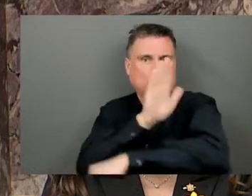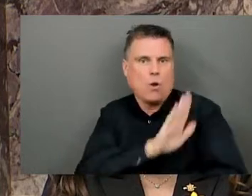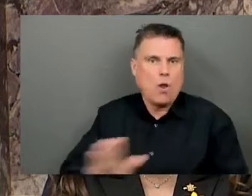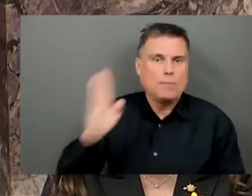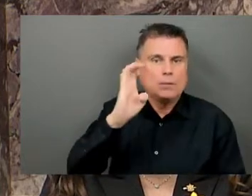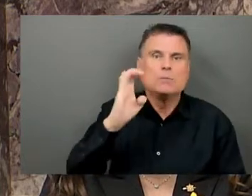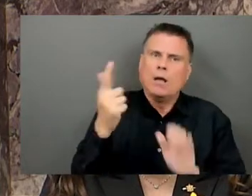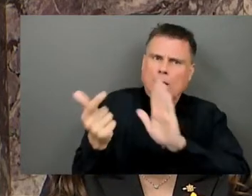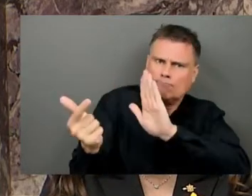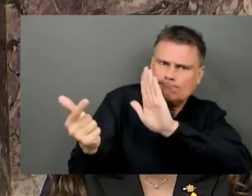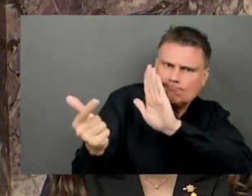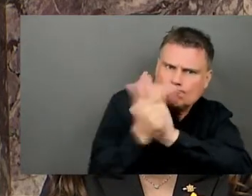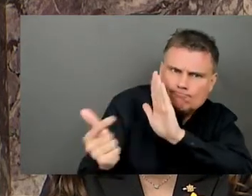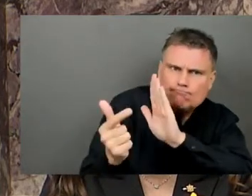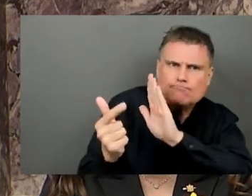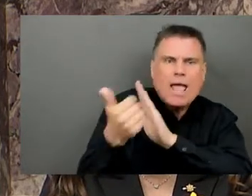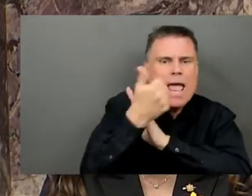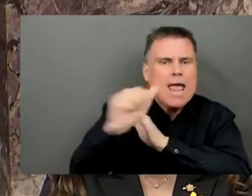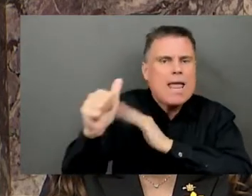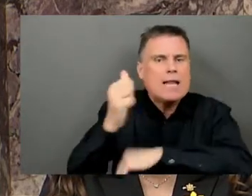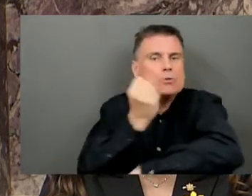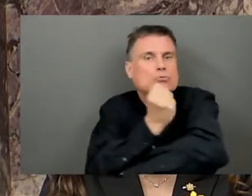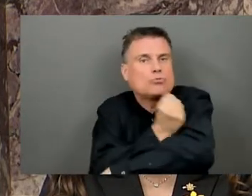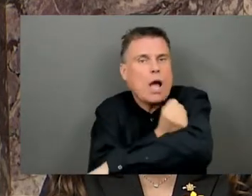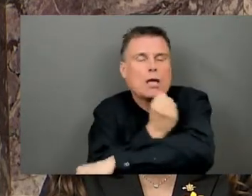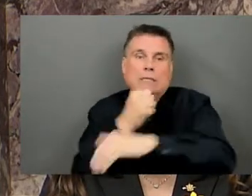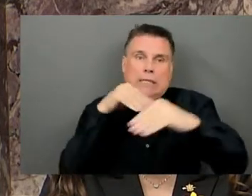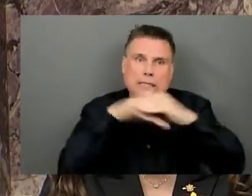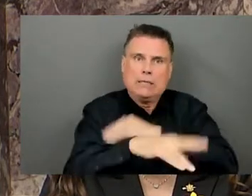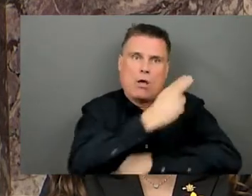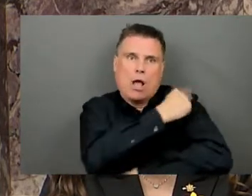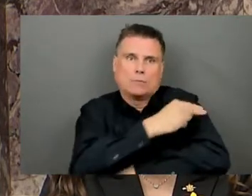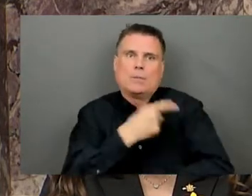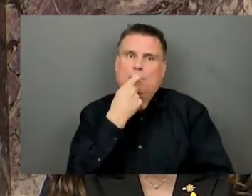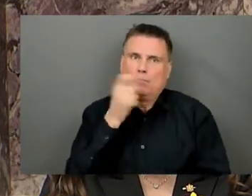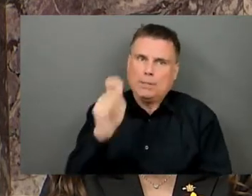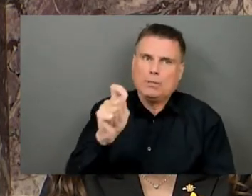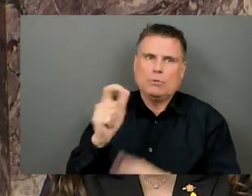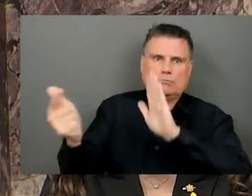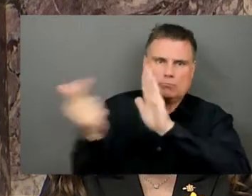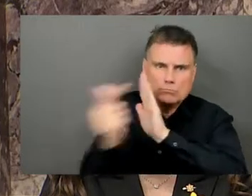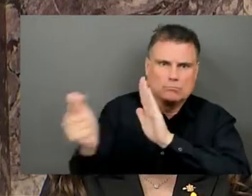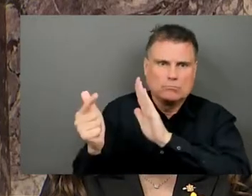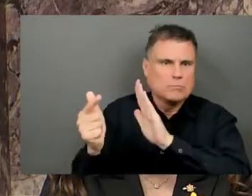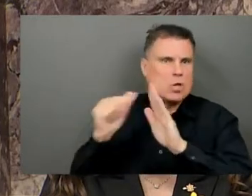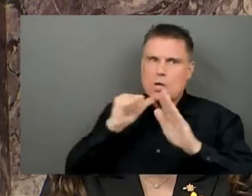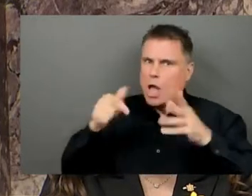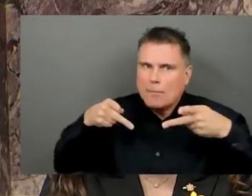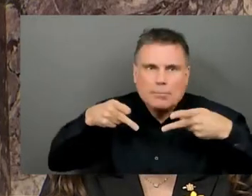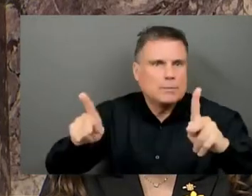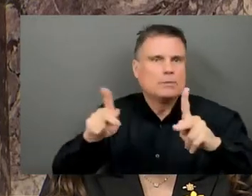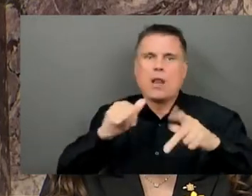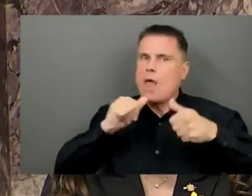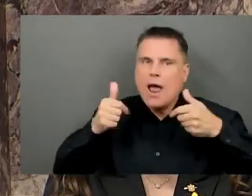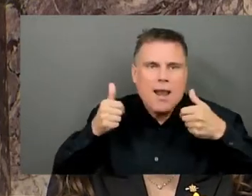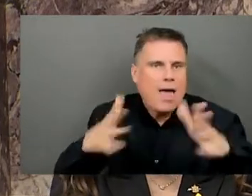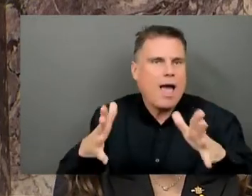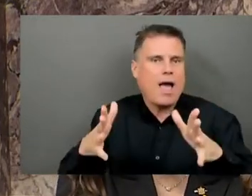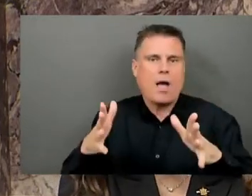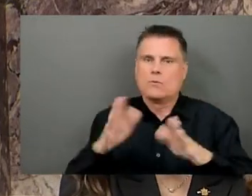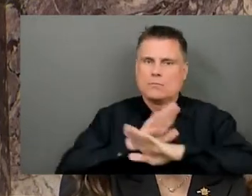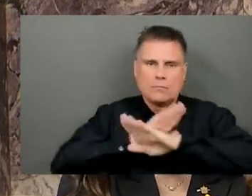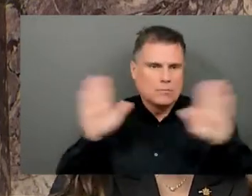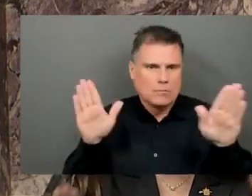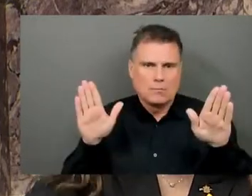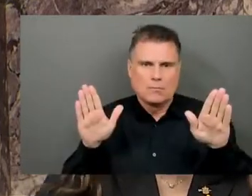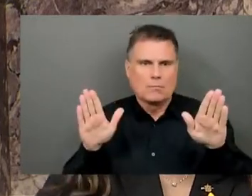allowed, and the safety of nurses and patients will be prioritized over the open use of meth, crack cocaine,